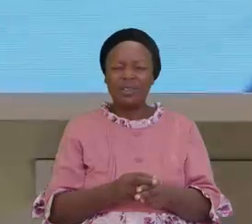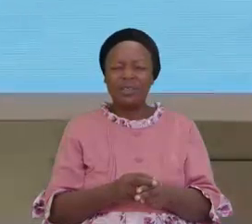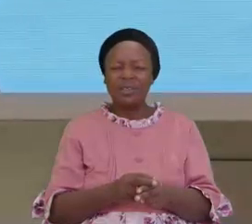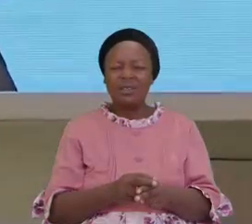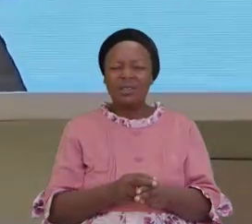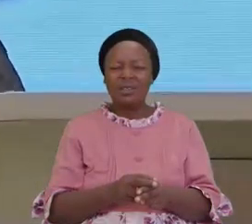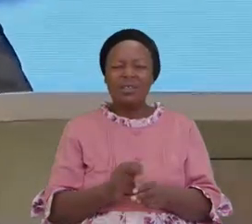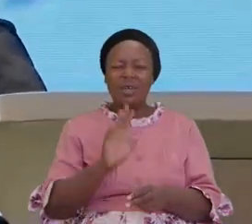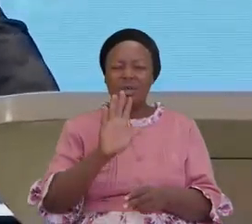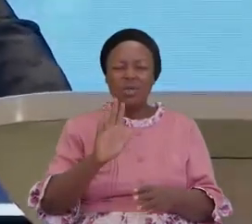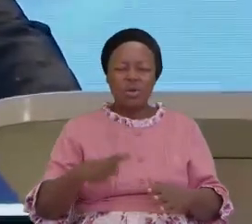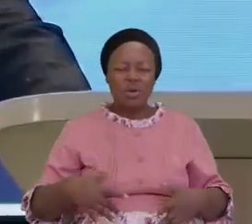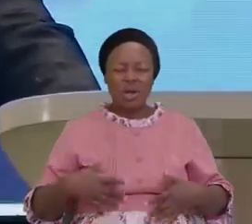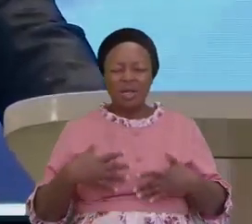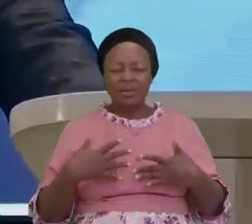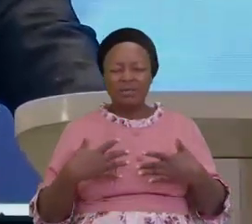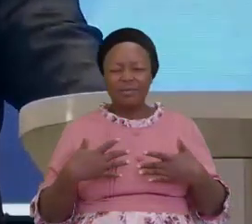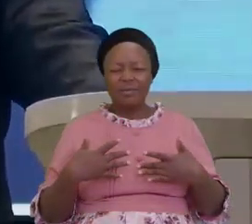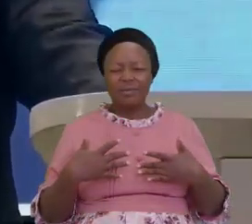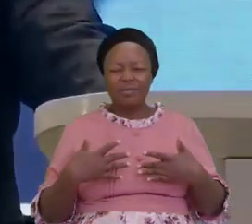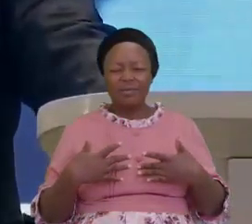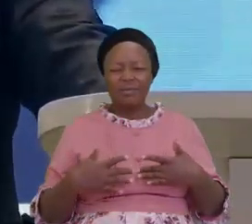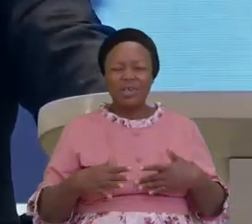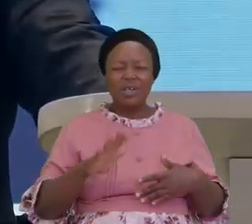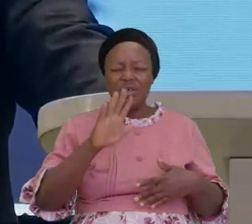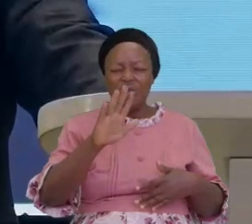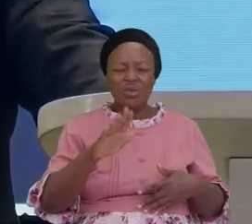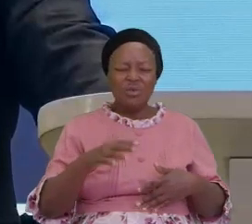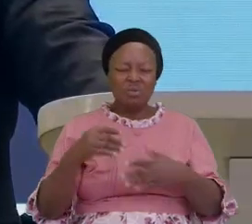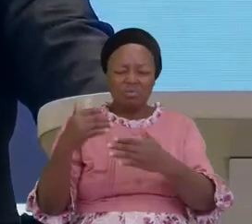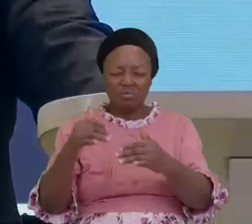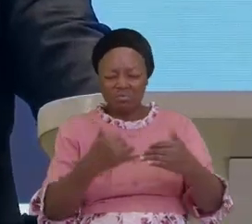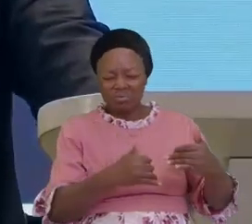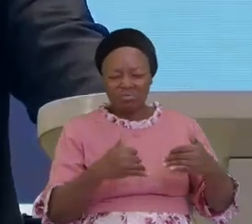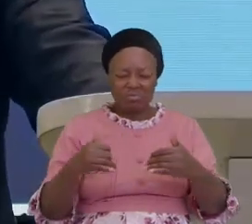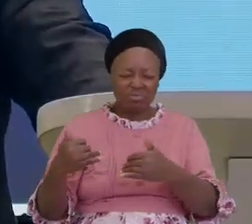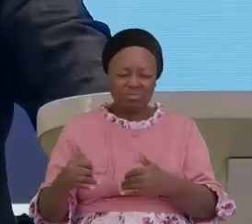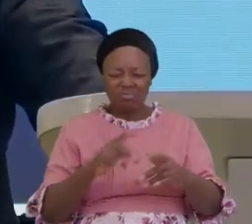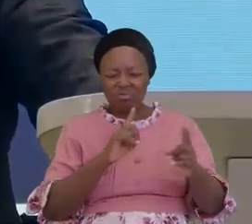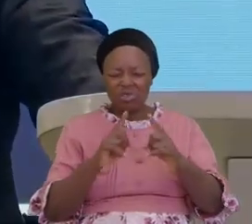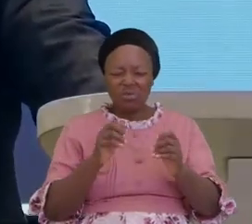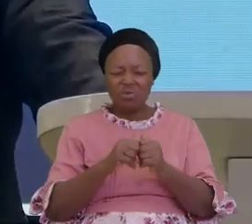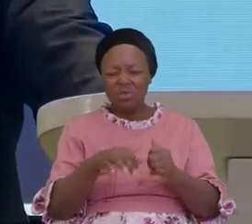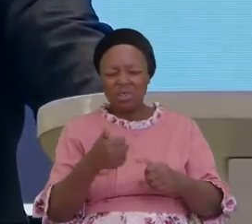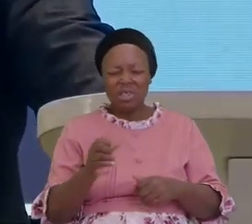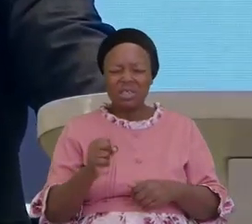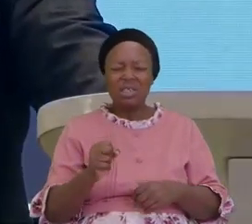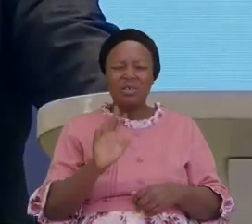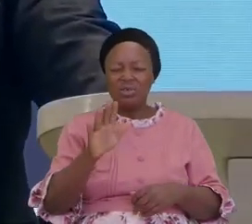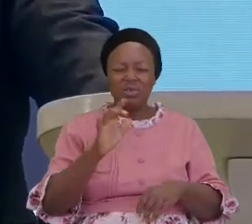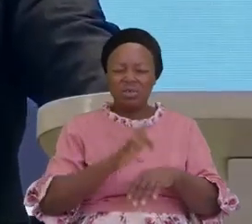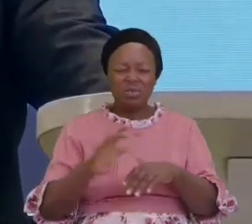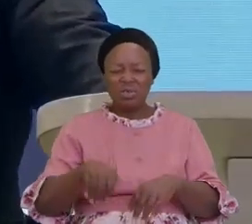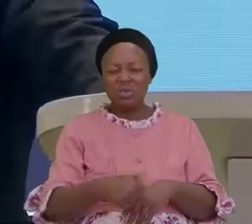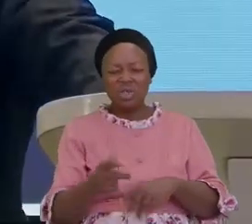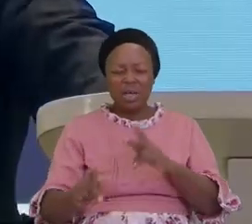Your life, your interaction, your touching other people,